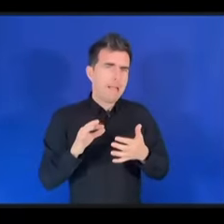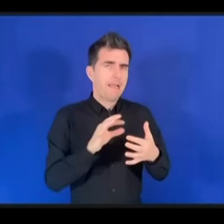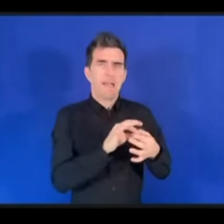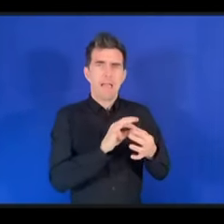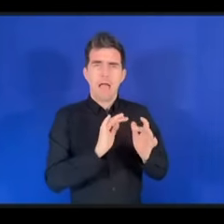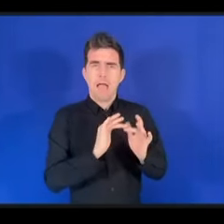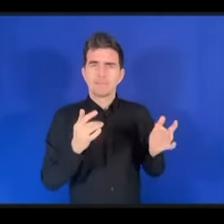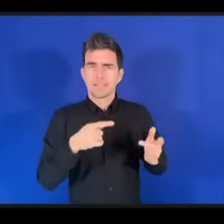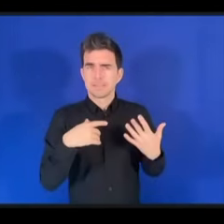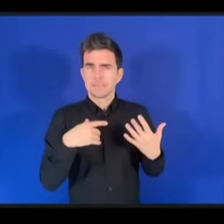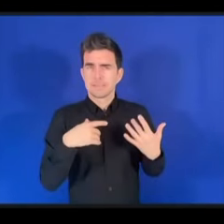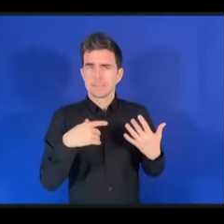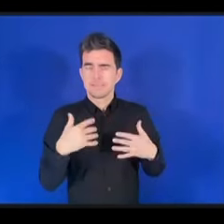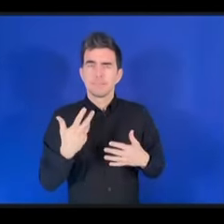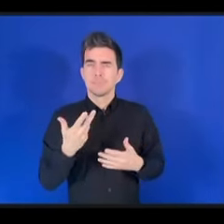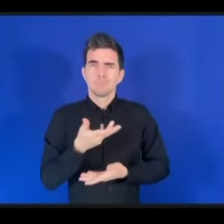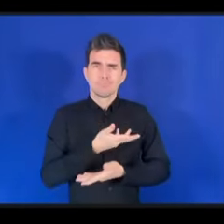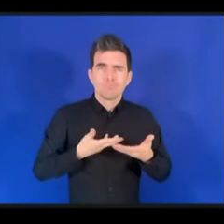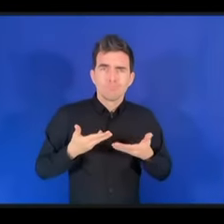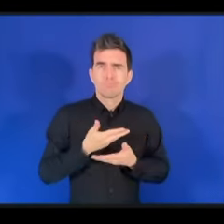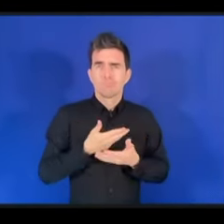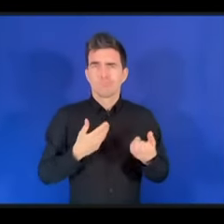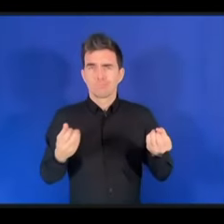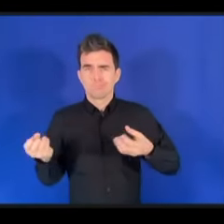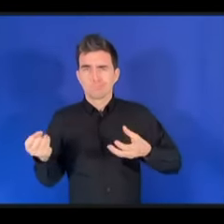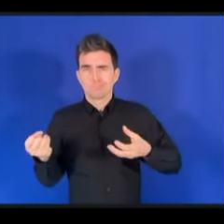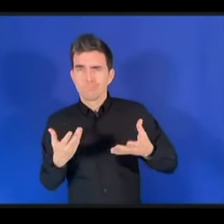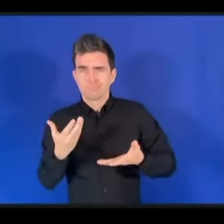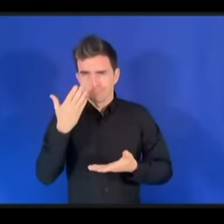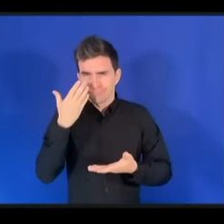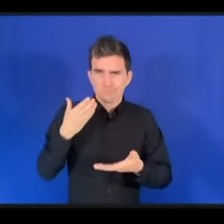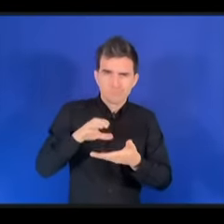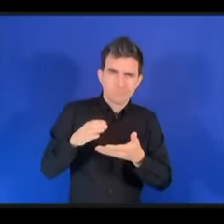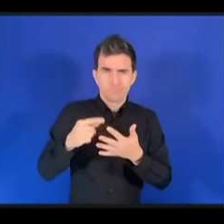at IGF would also have to change.